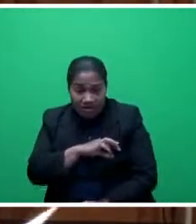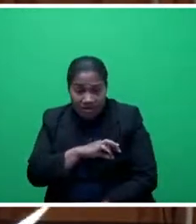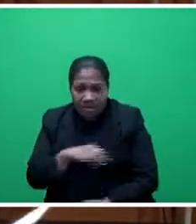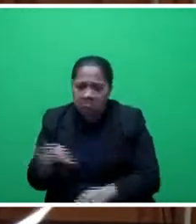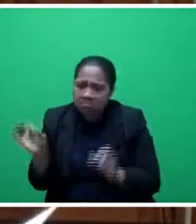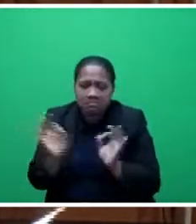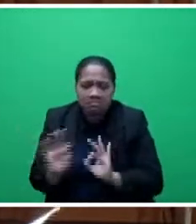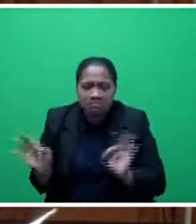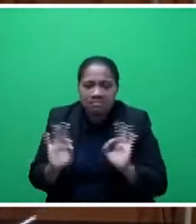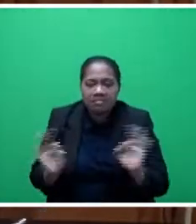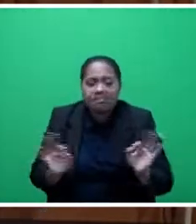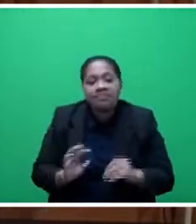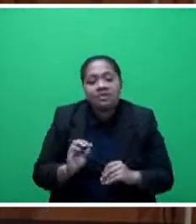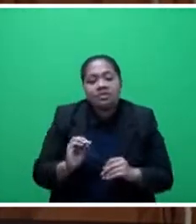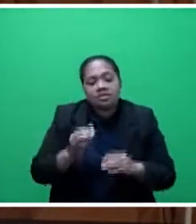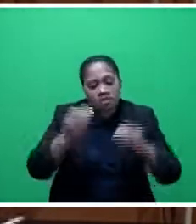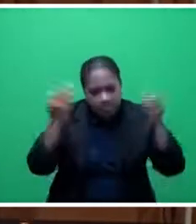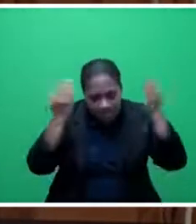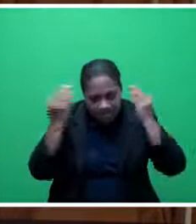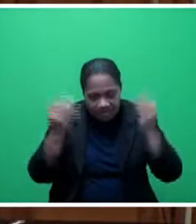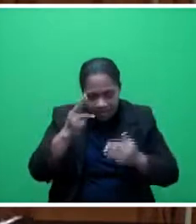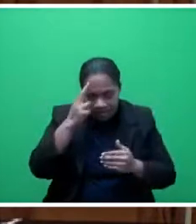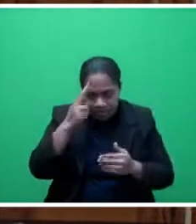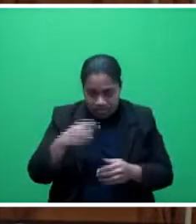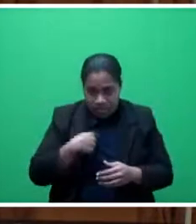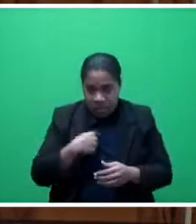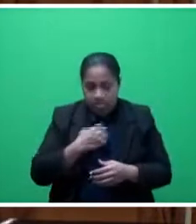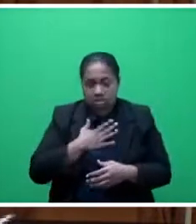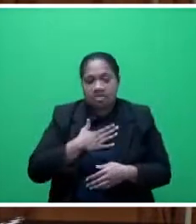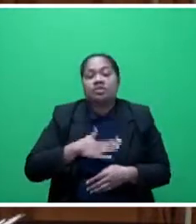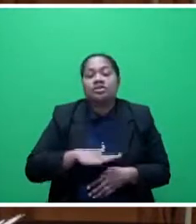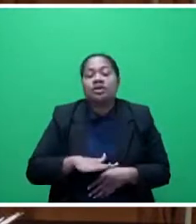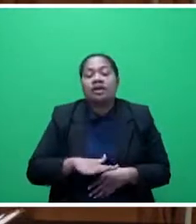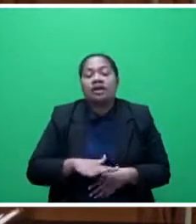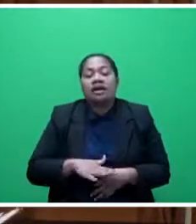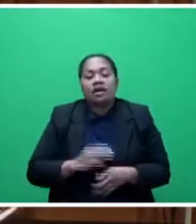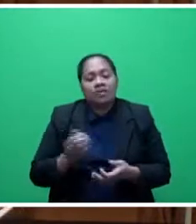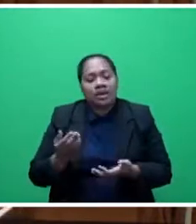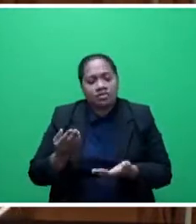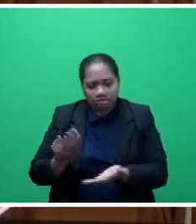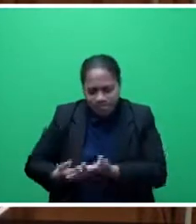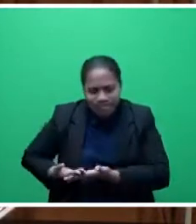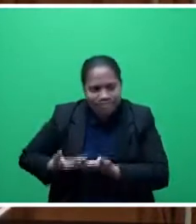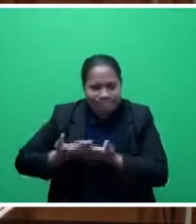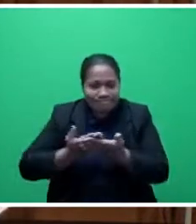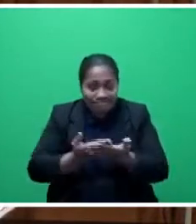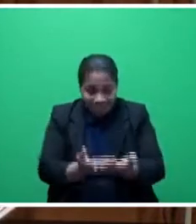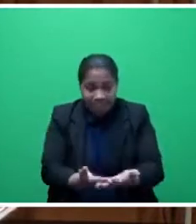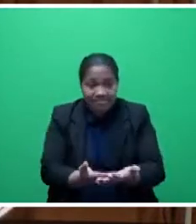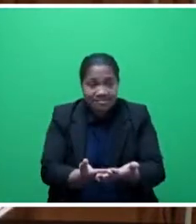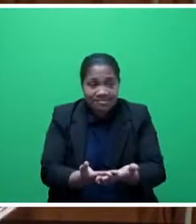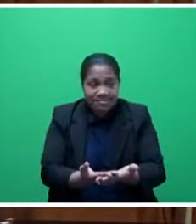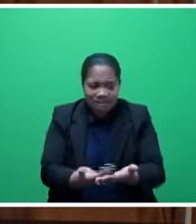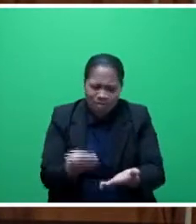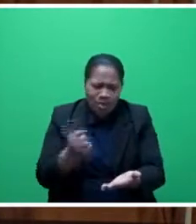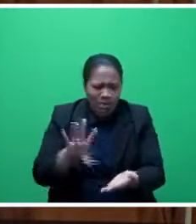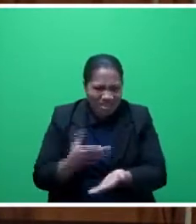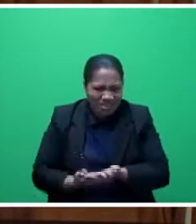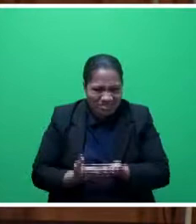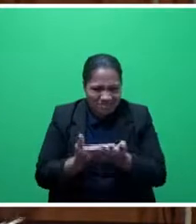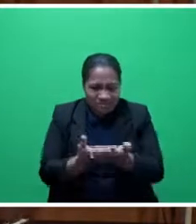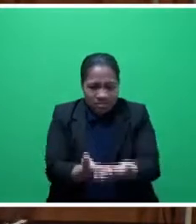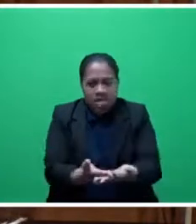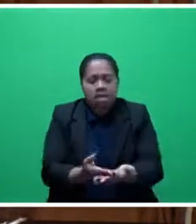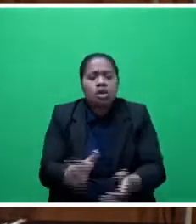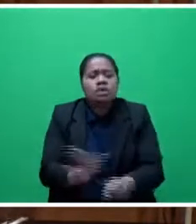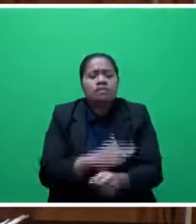Speaker, sir, I would like to table this bill accordingly, Mr. Speaker, or as already tabled, that to